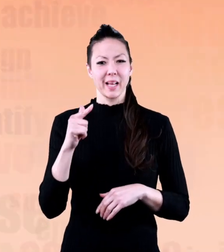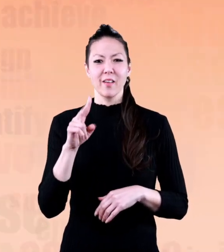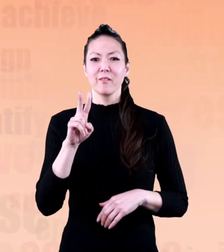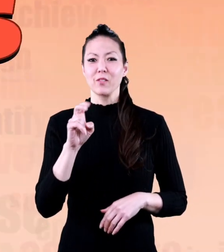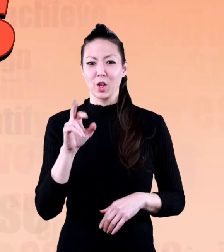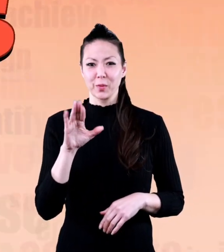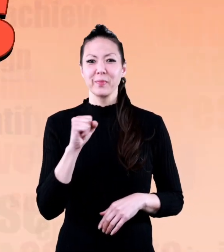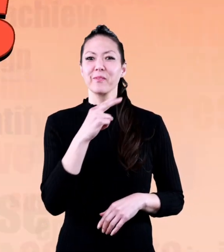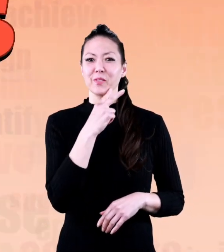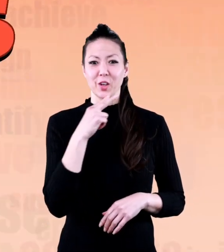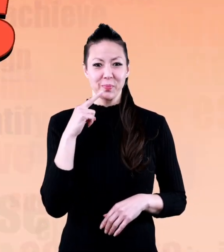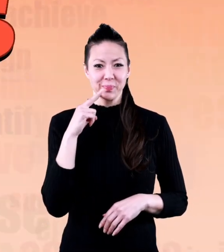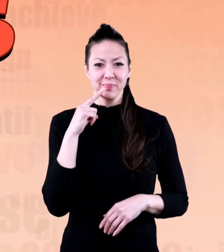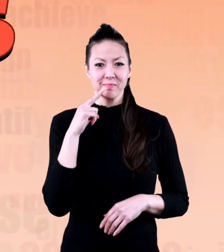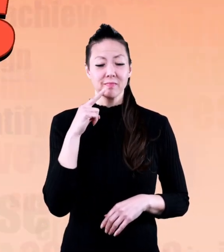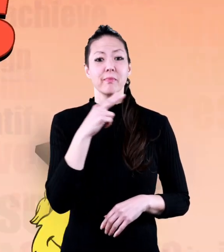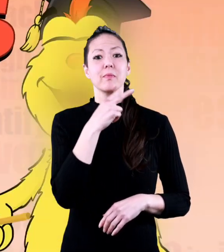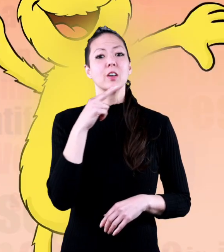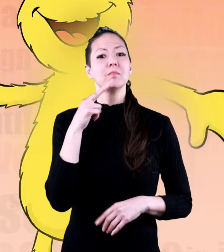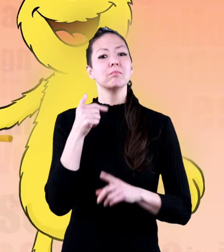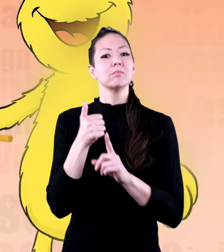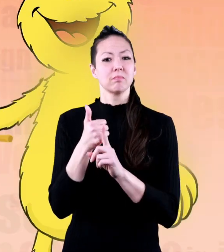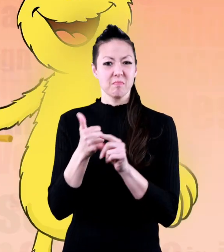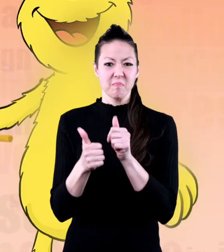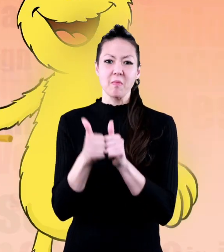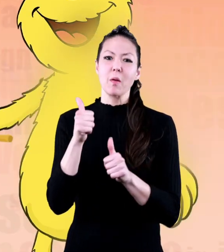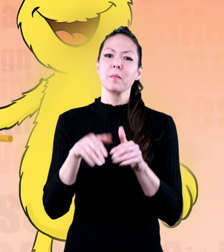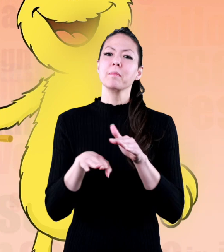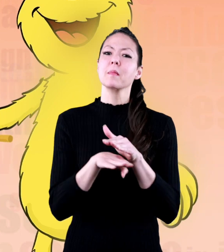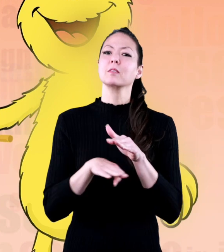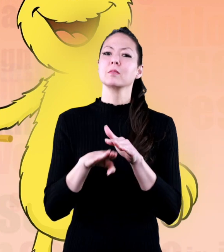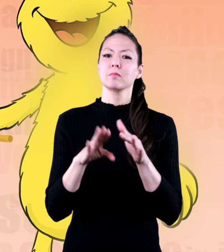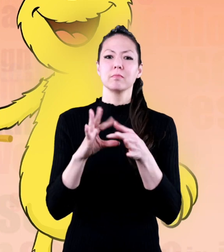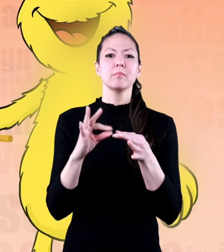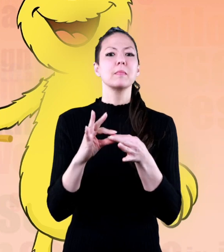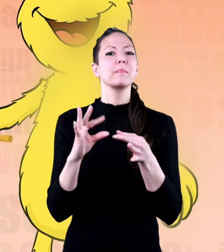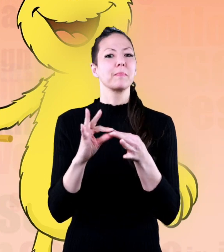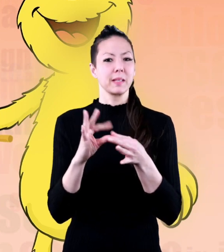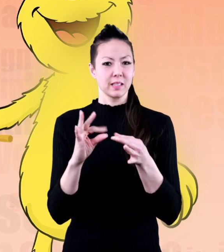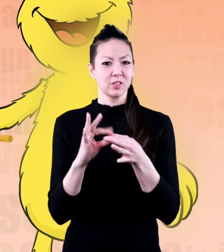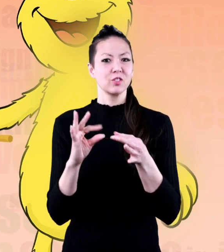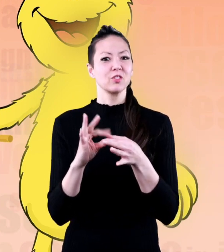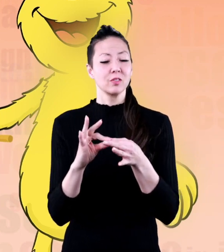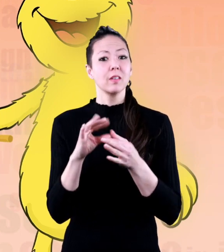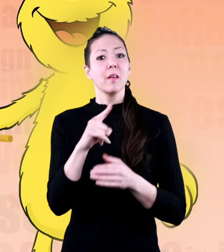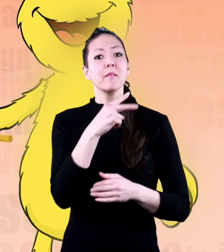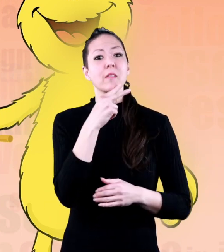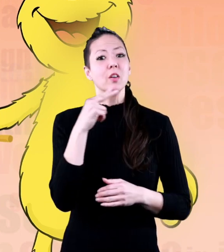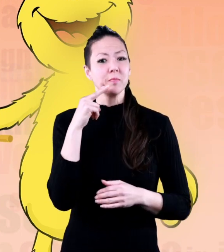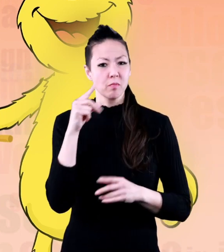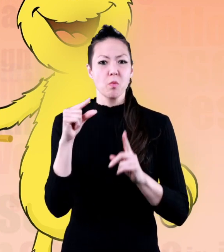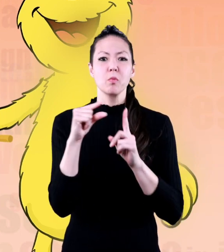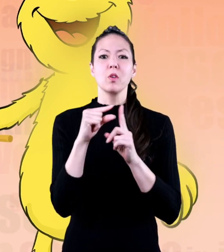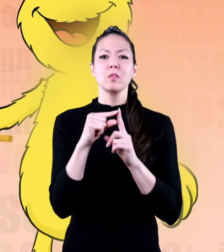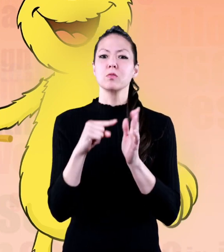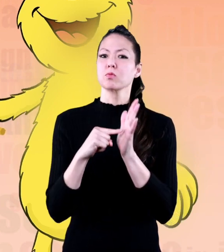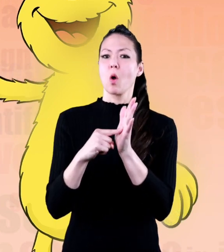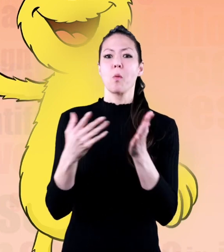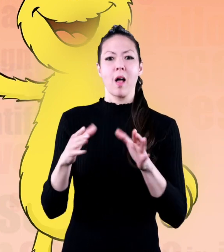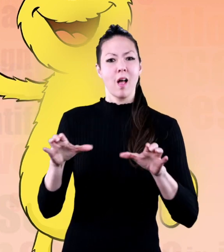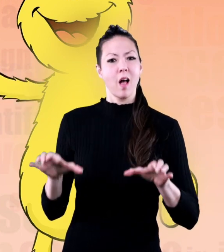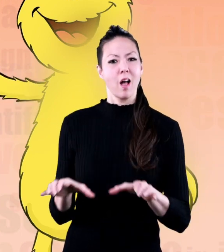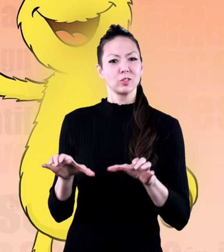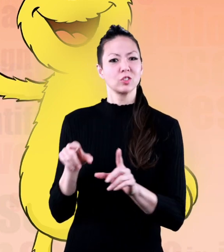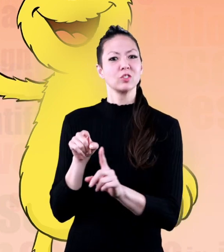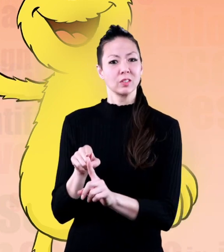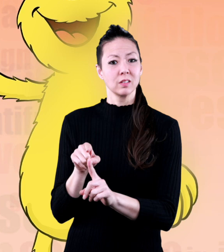action and being verbs. Verbs are one of the most basic parts of speech. Verbs are words that show